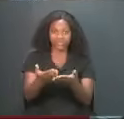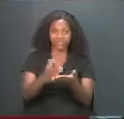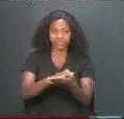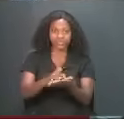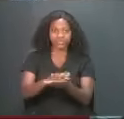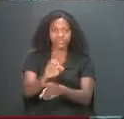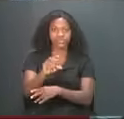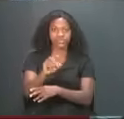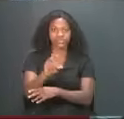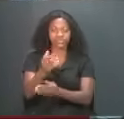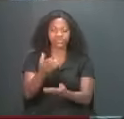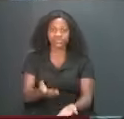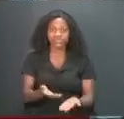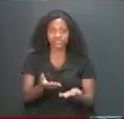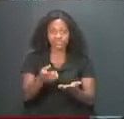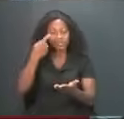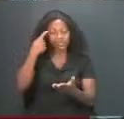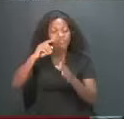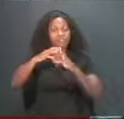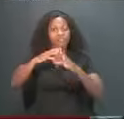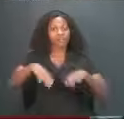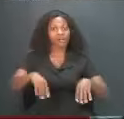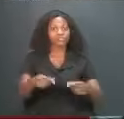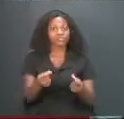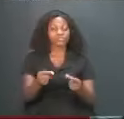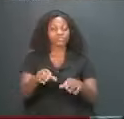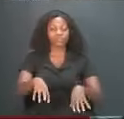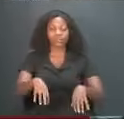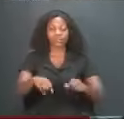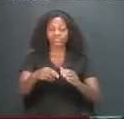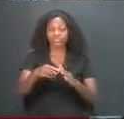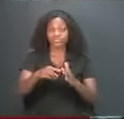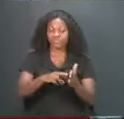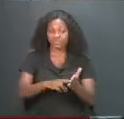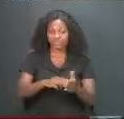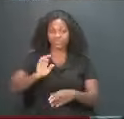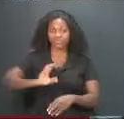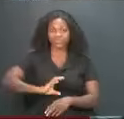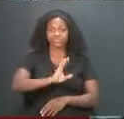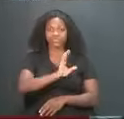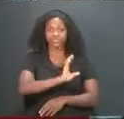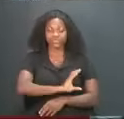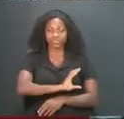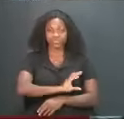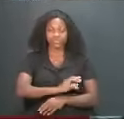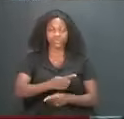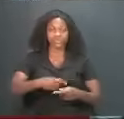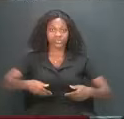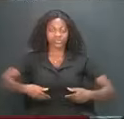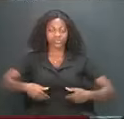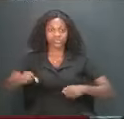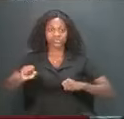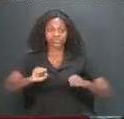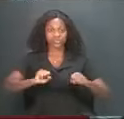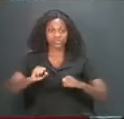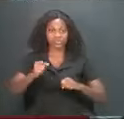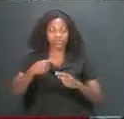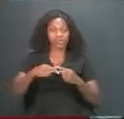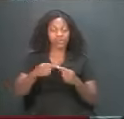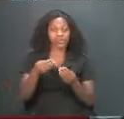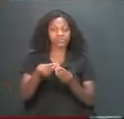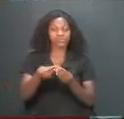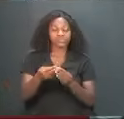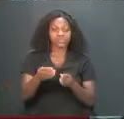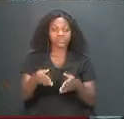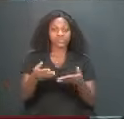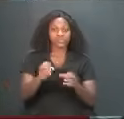be moved today for the House to adopt the report of the Committee on Youth and Sports on the allocation of the